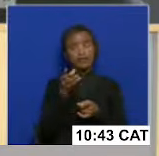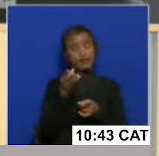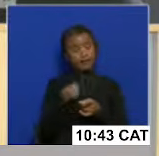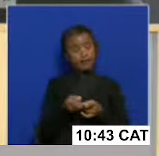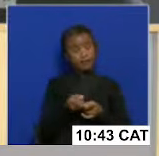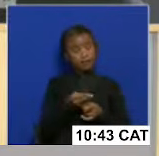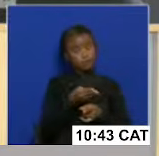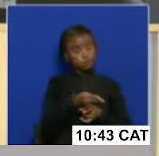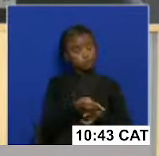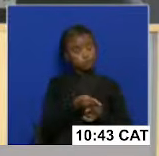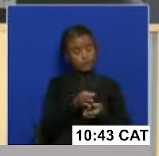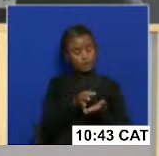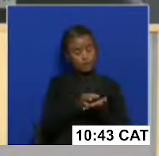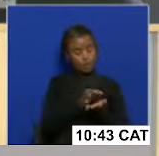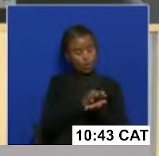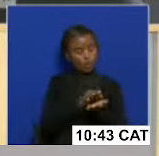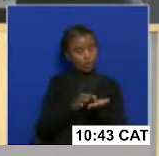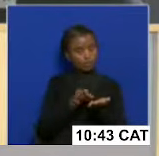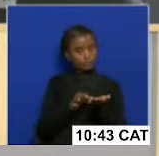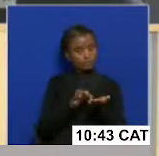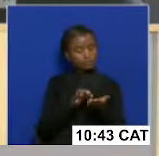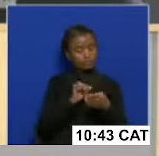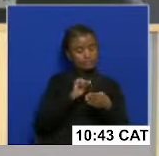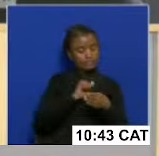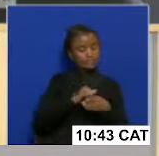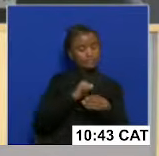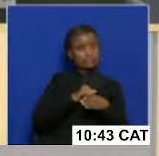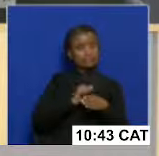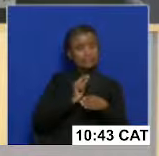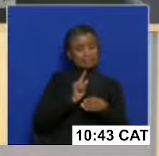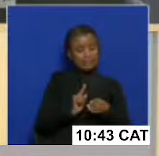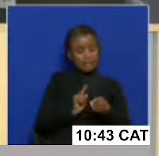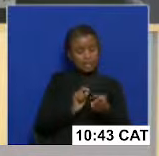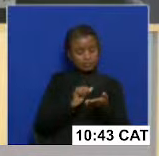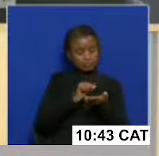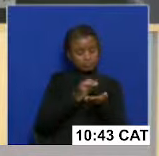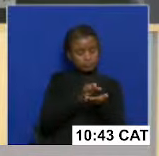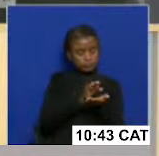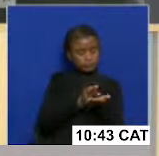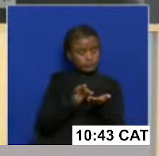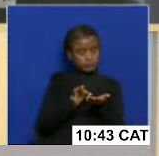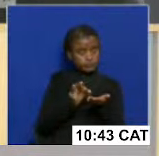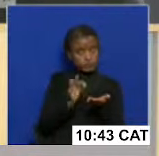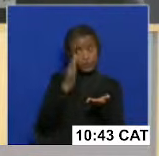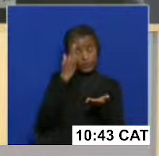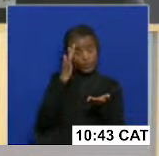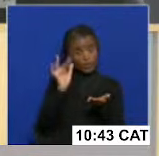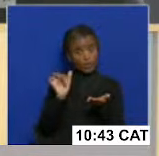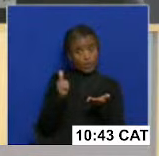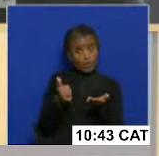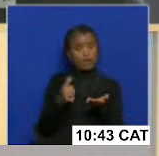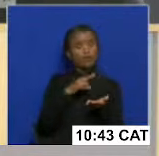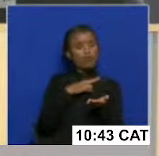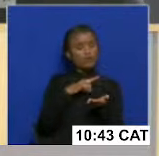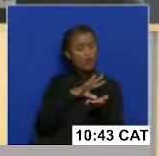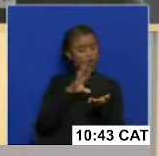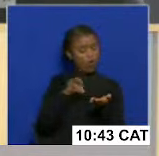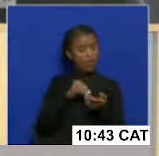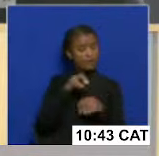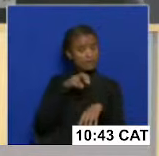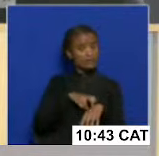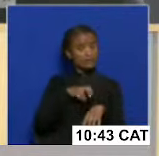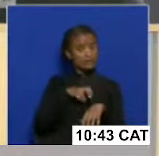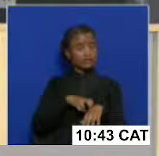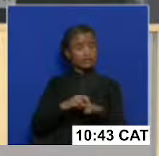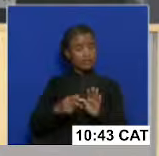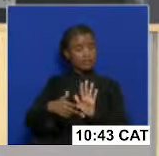not every stone, as you can imagine, requires a permit. So for him to ask these types of questions, I